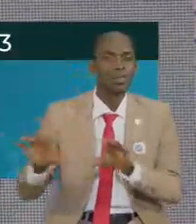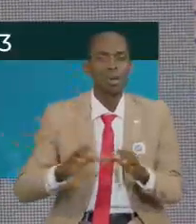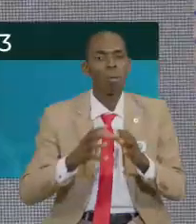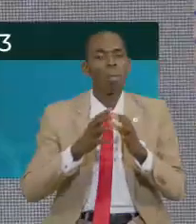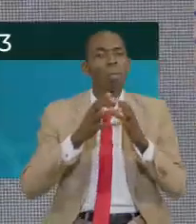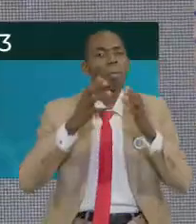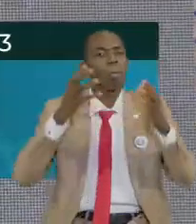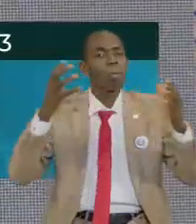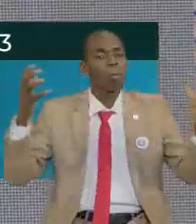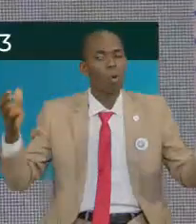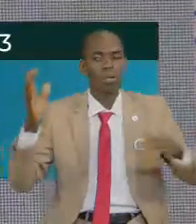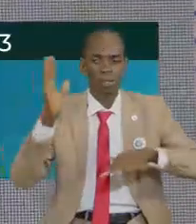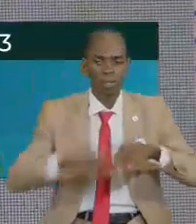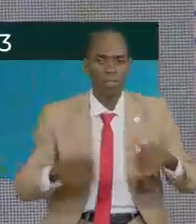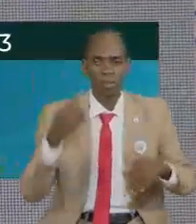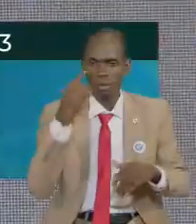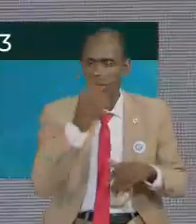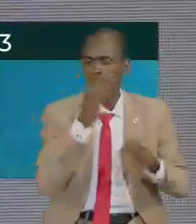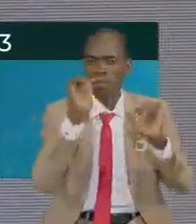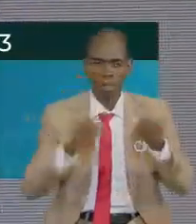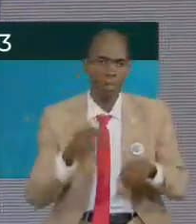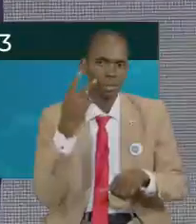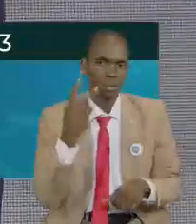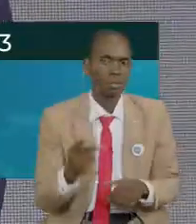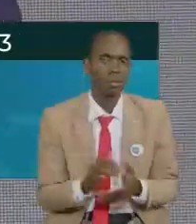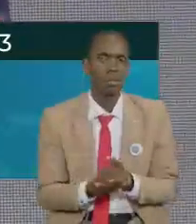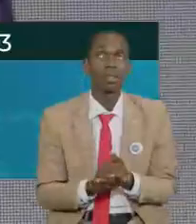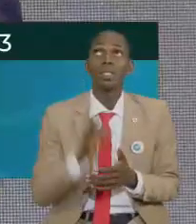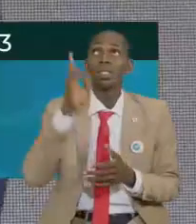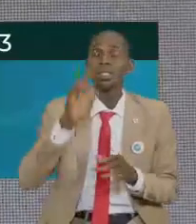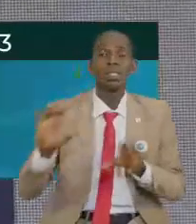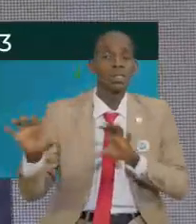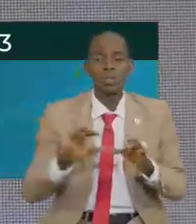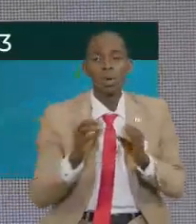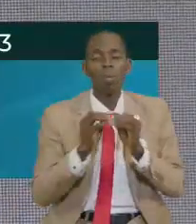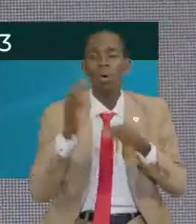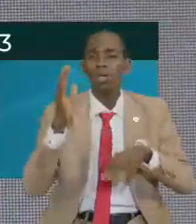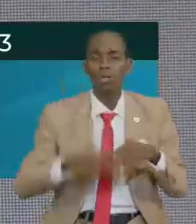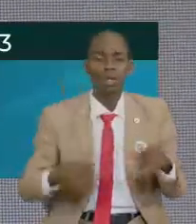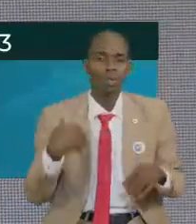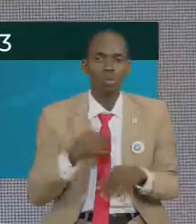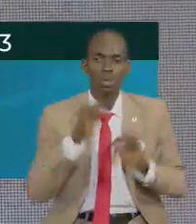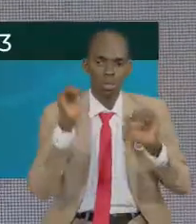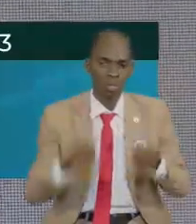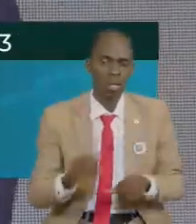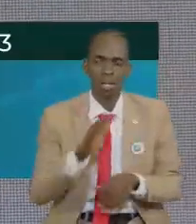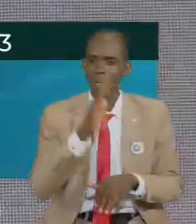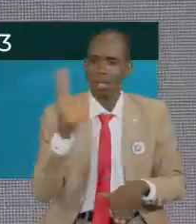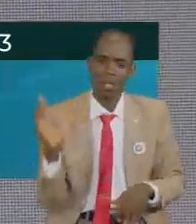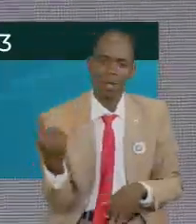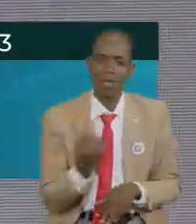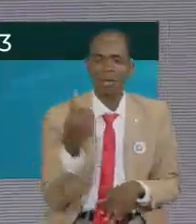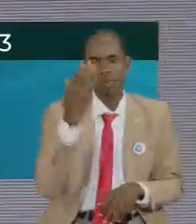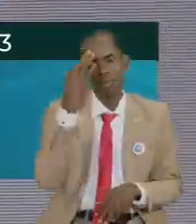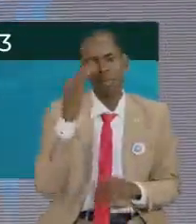can see. He accomplishes more than we can ever know. And what